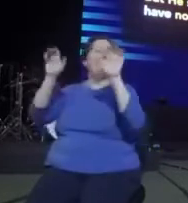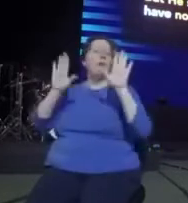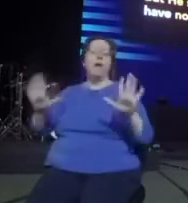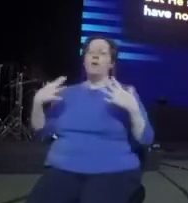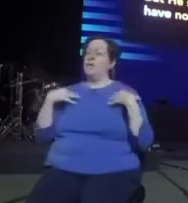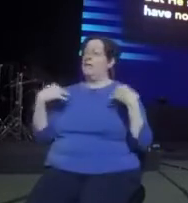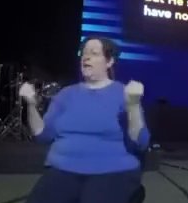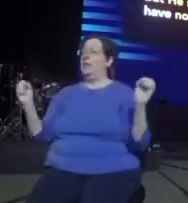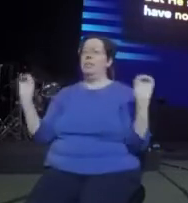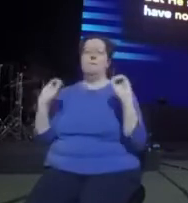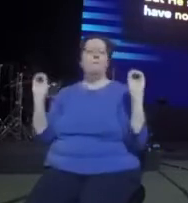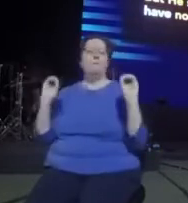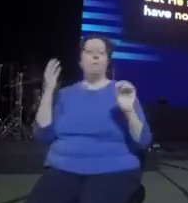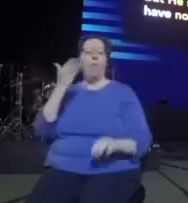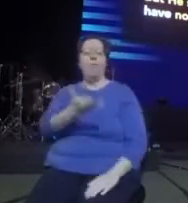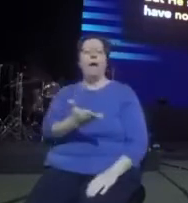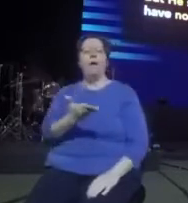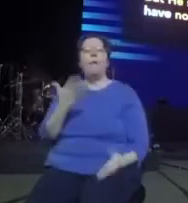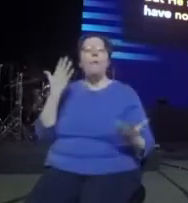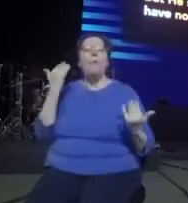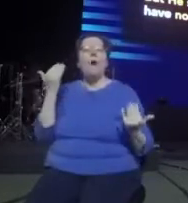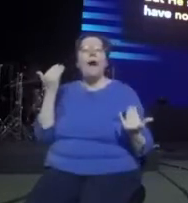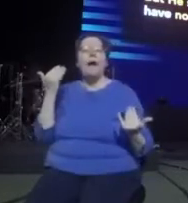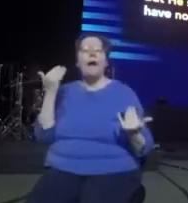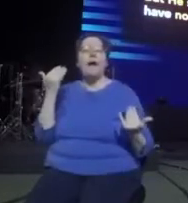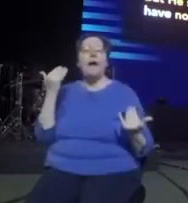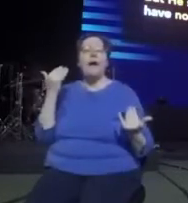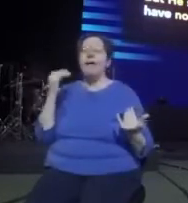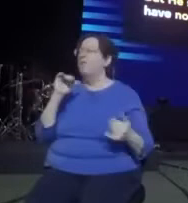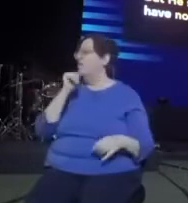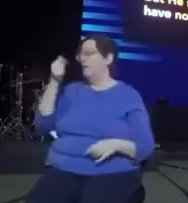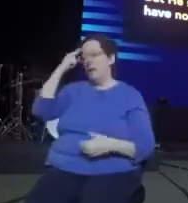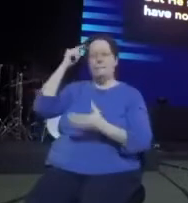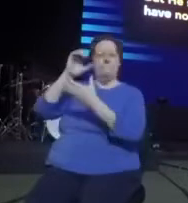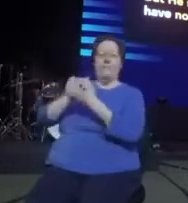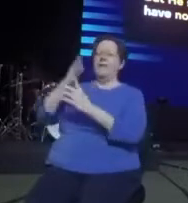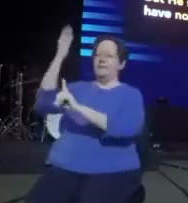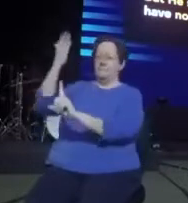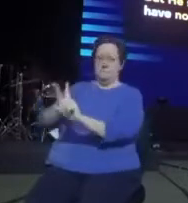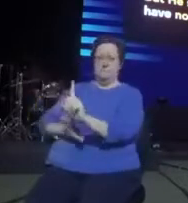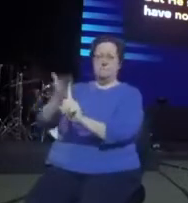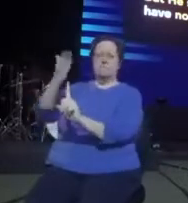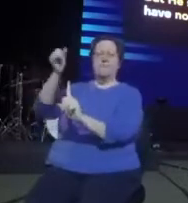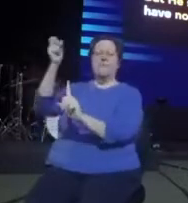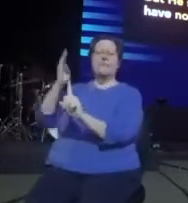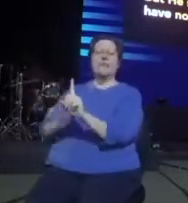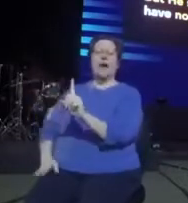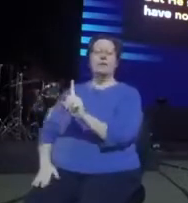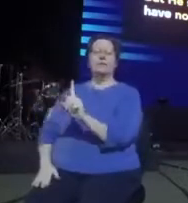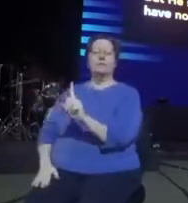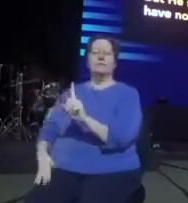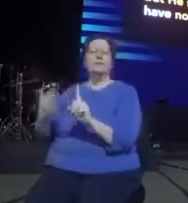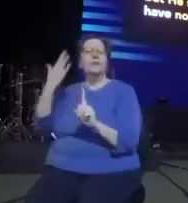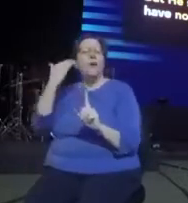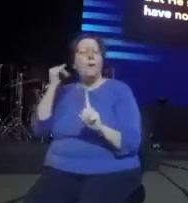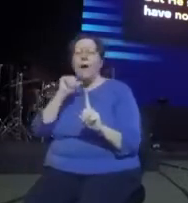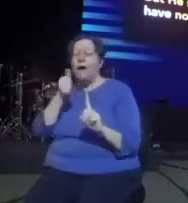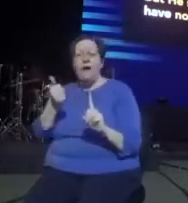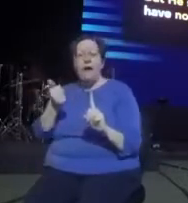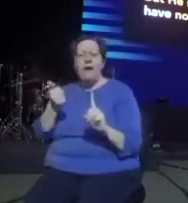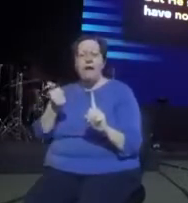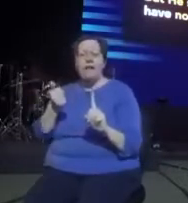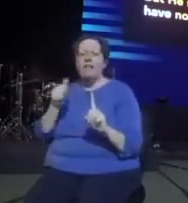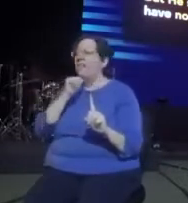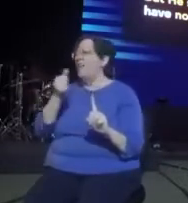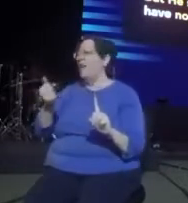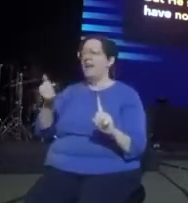great miracles there because of unbelief? Why were they unbelieving? Because they